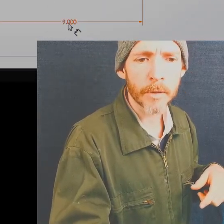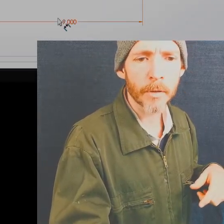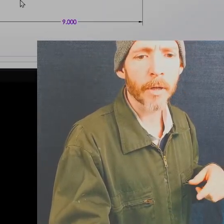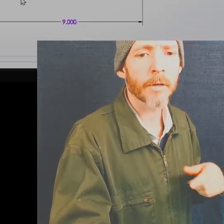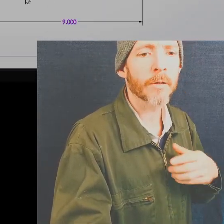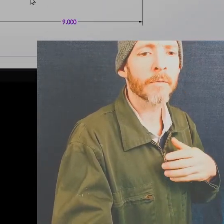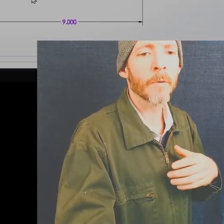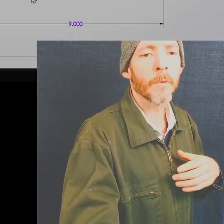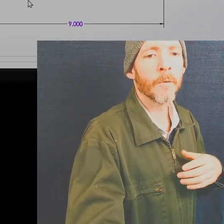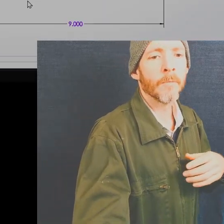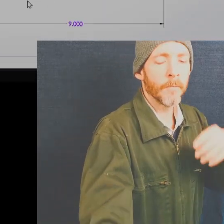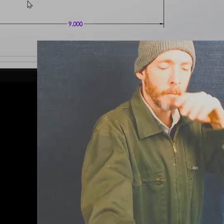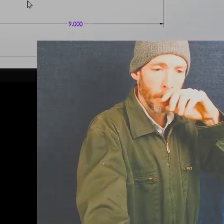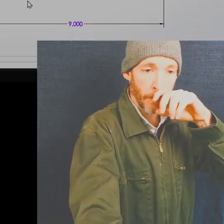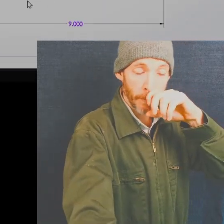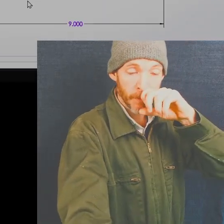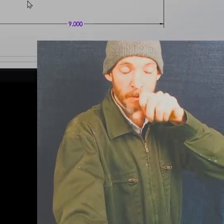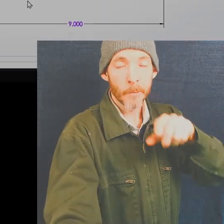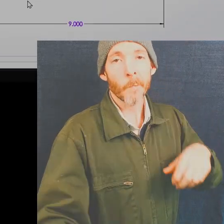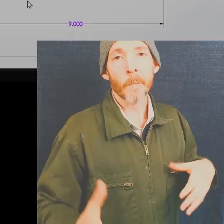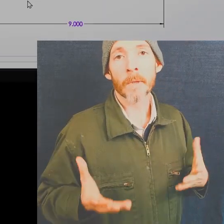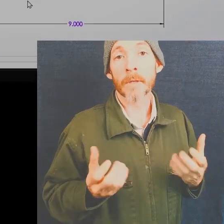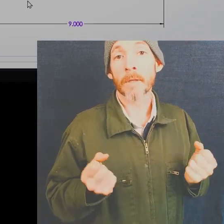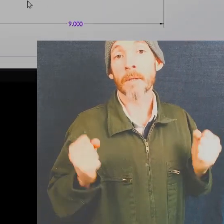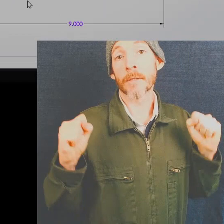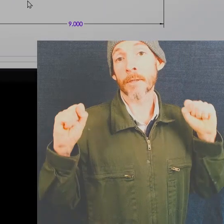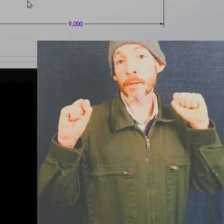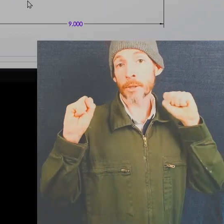this dimension? Okay, good.